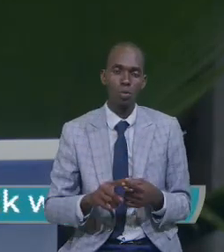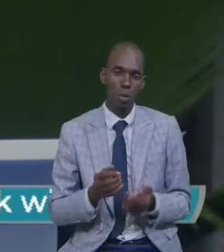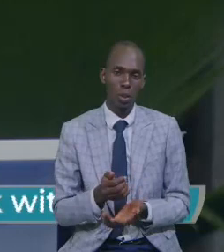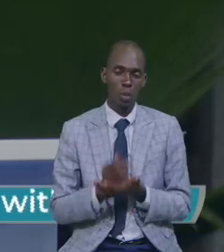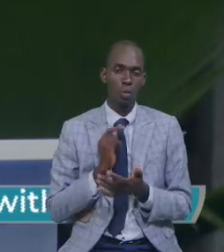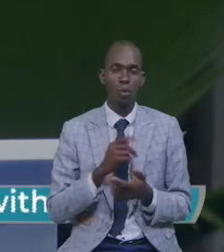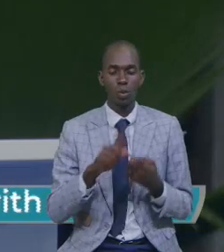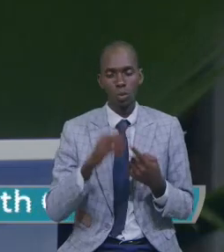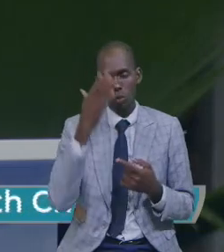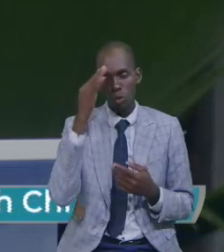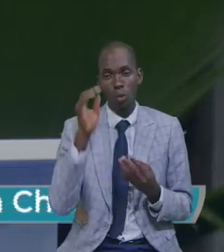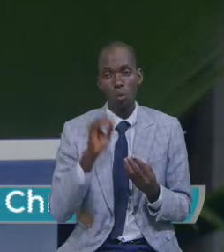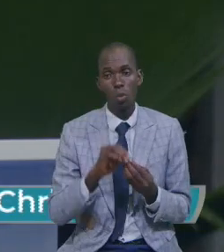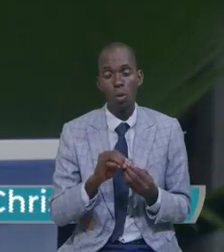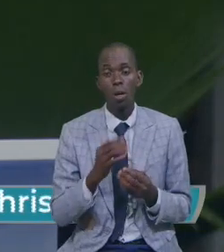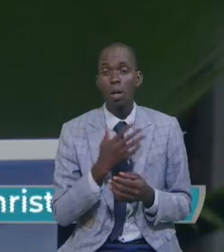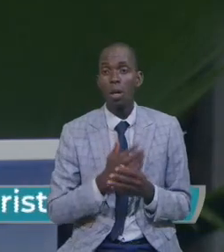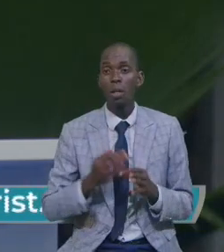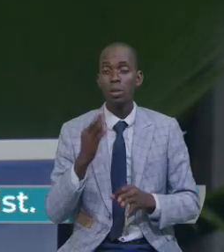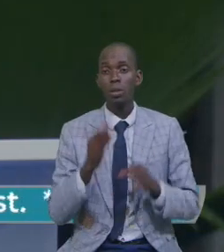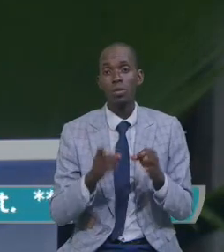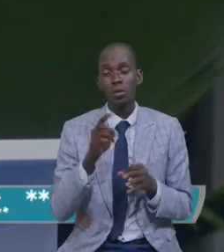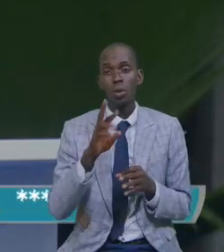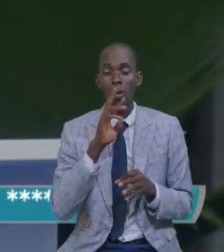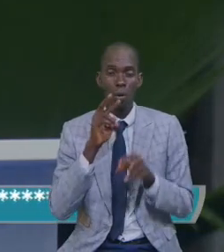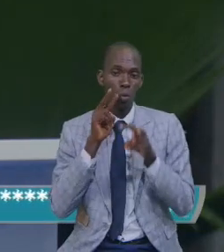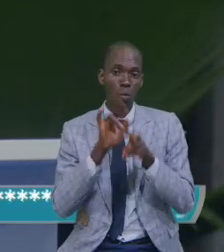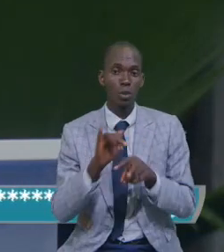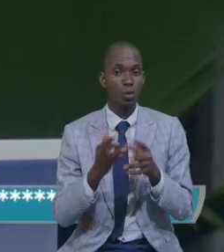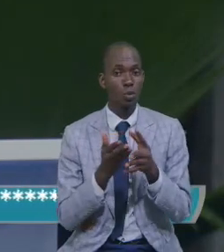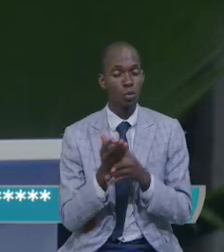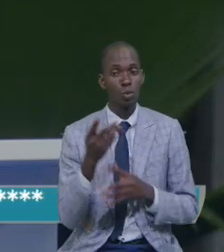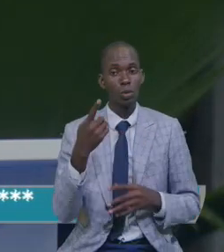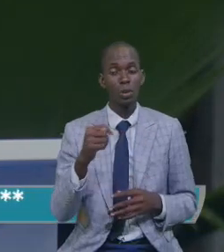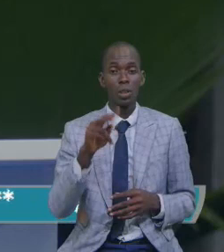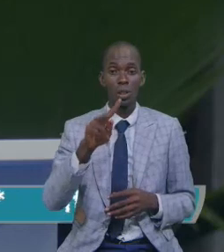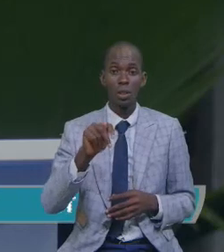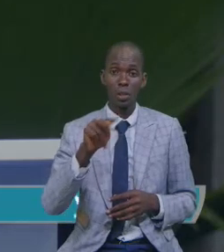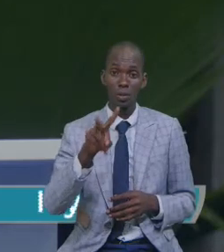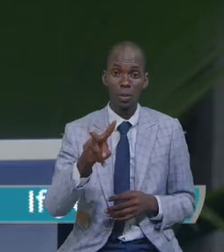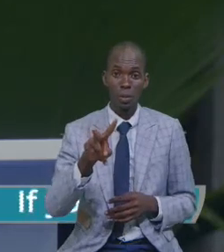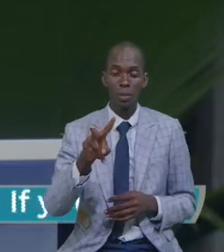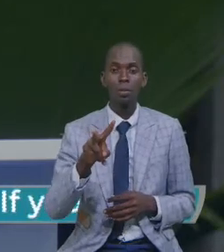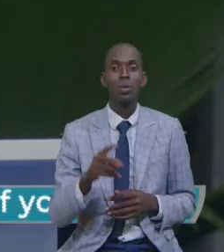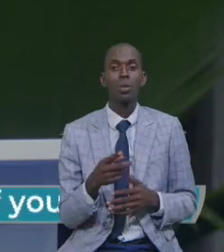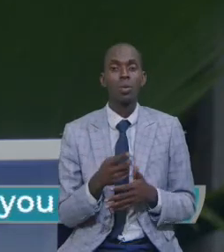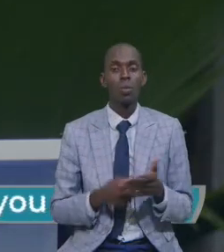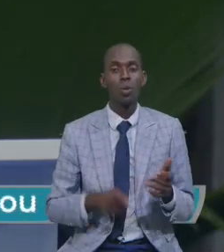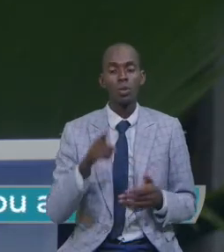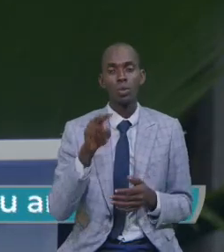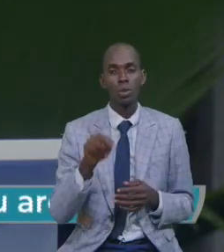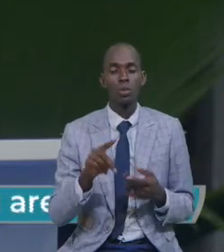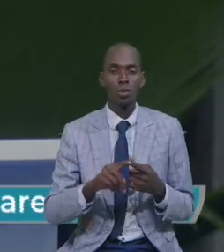Also, if you are listening on radio or television and you just gave your life to Christ, please send your name to